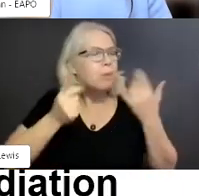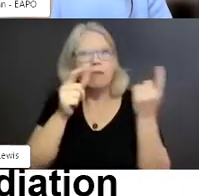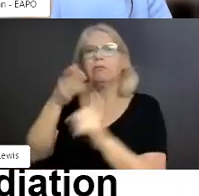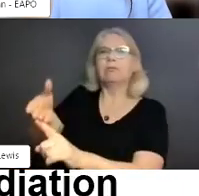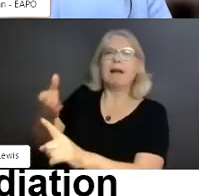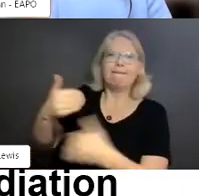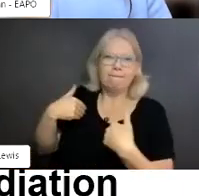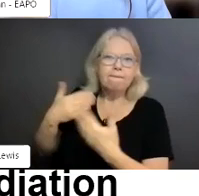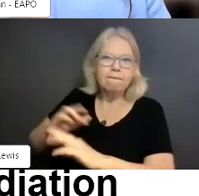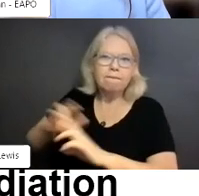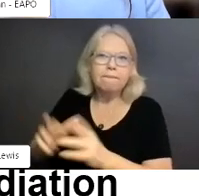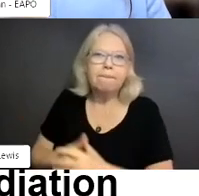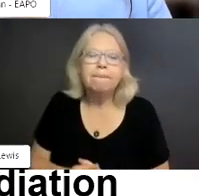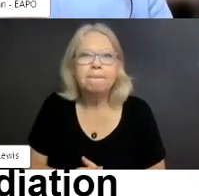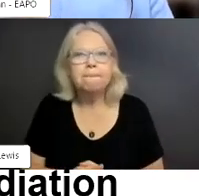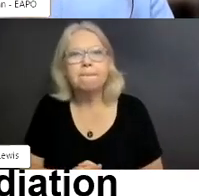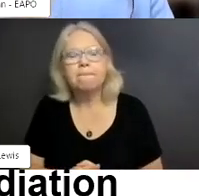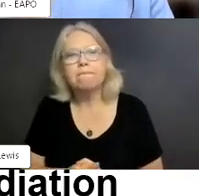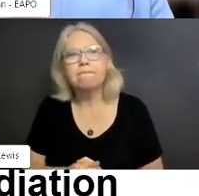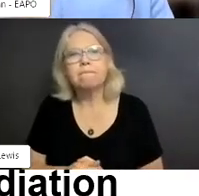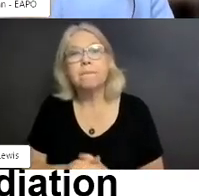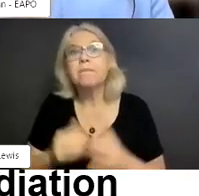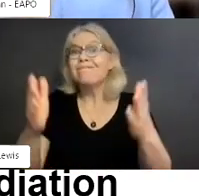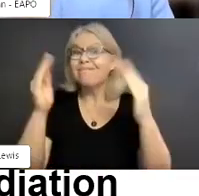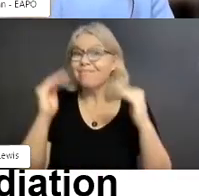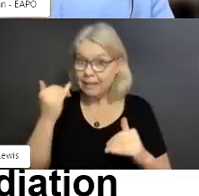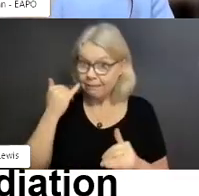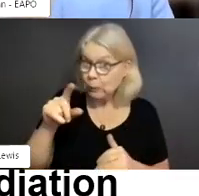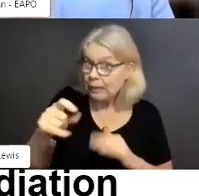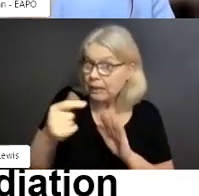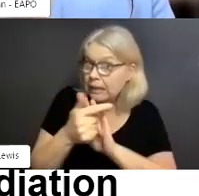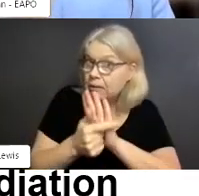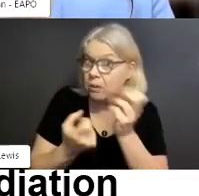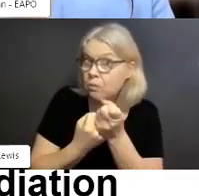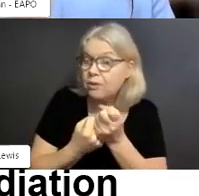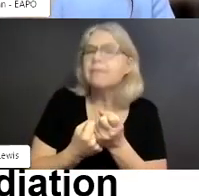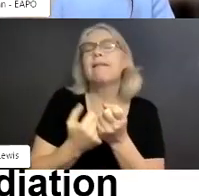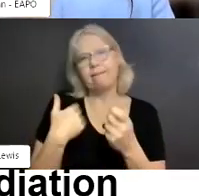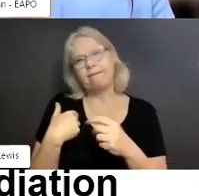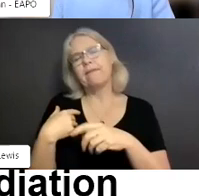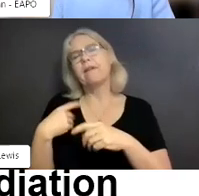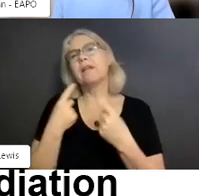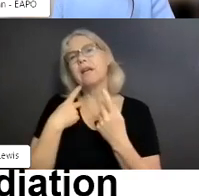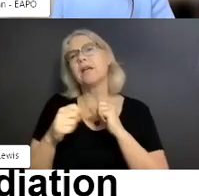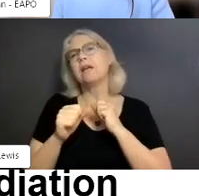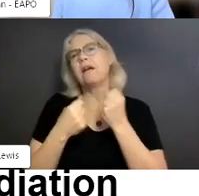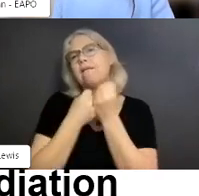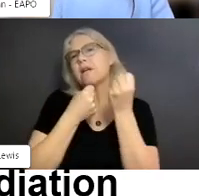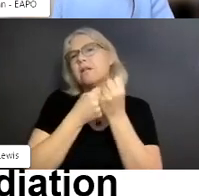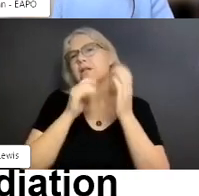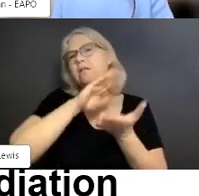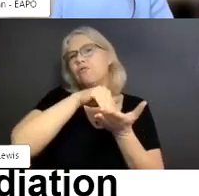And then if people are interested in accessing some legal supports, we have the Advocacy Center for the Elderly in